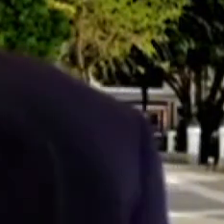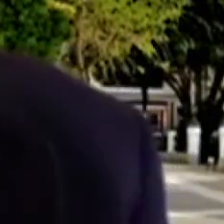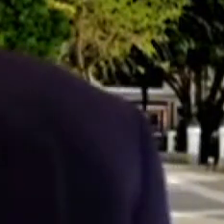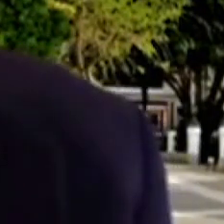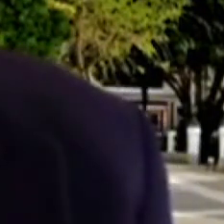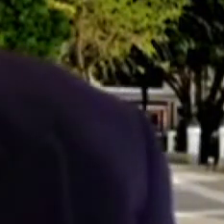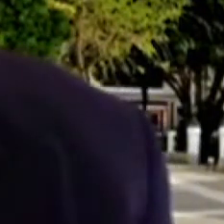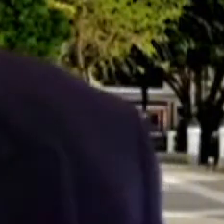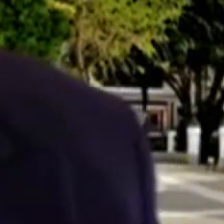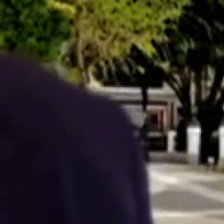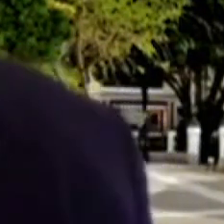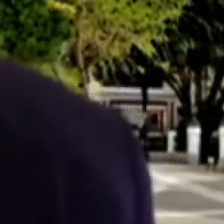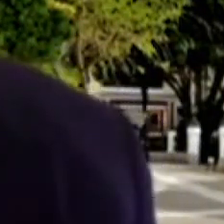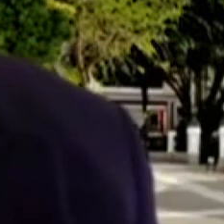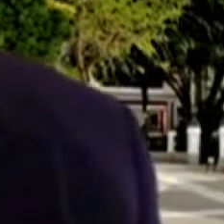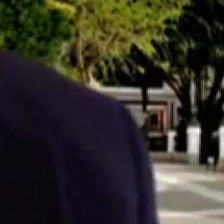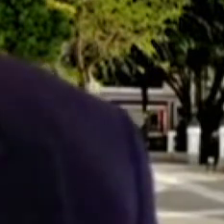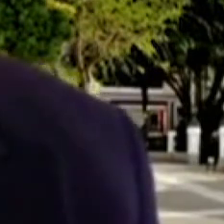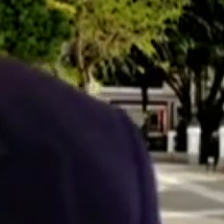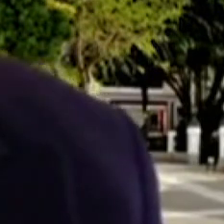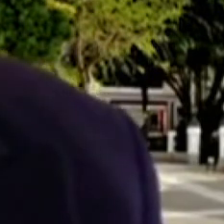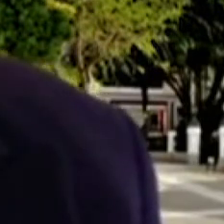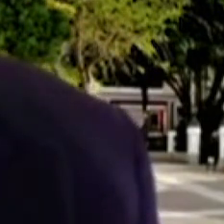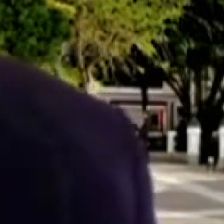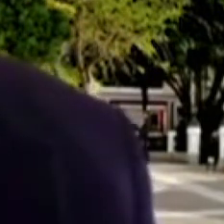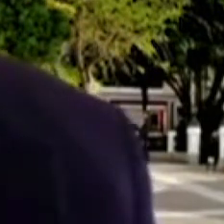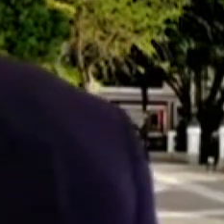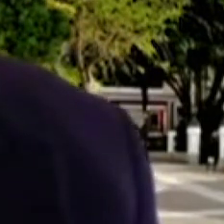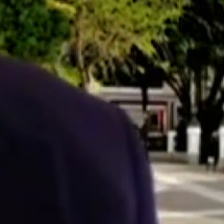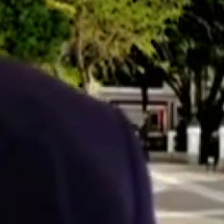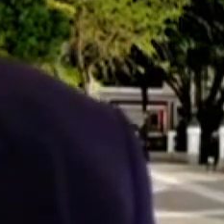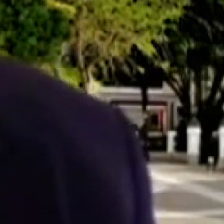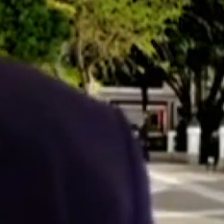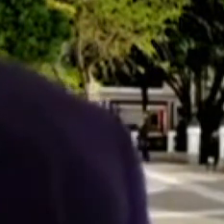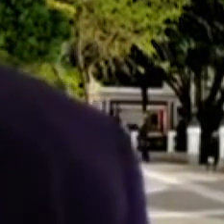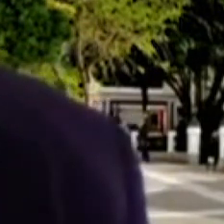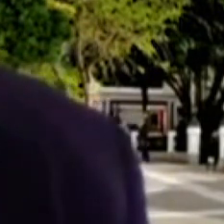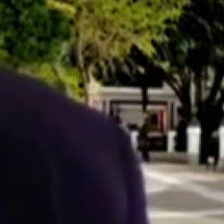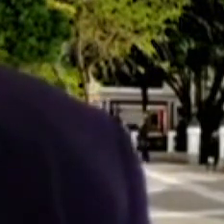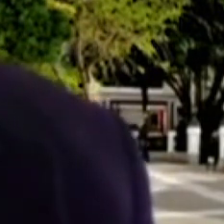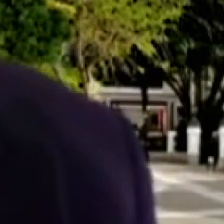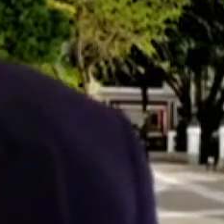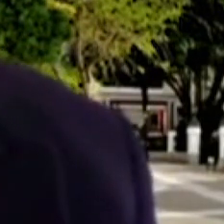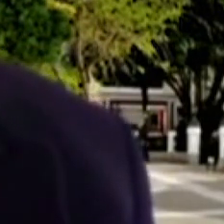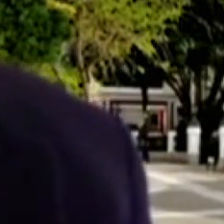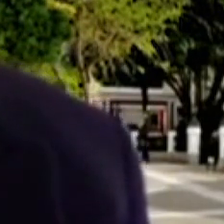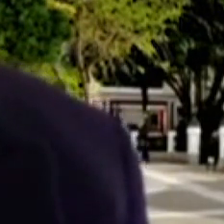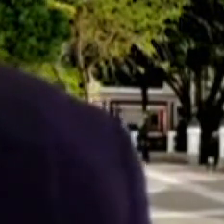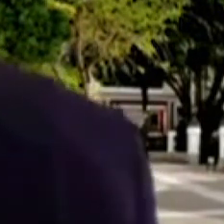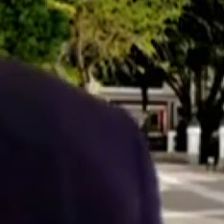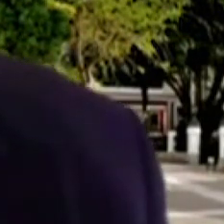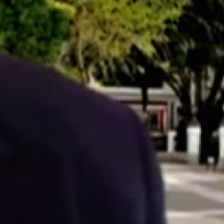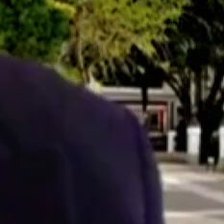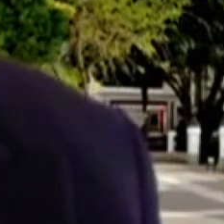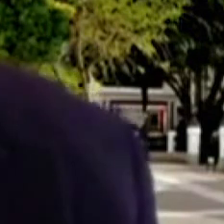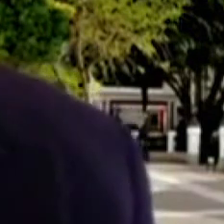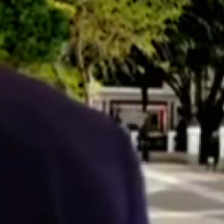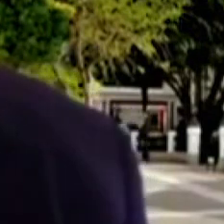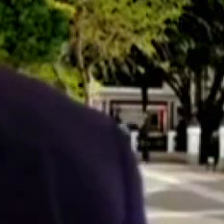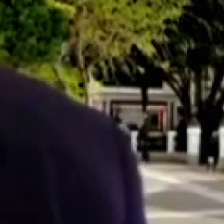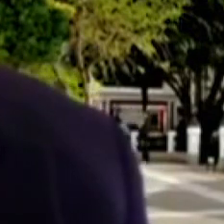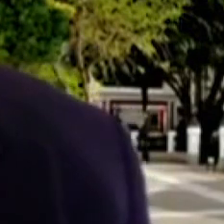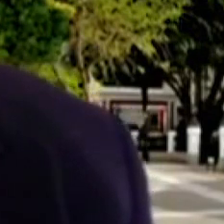own successes, but I think something that is sure, though, is that women and children remain the victims